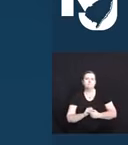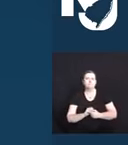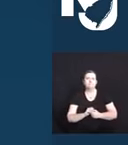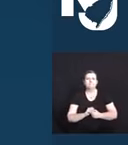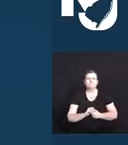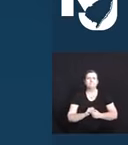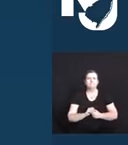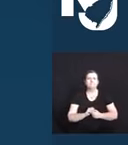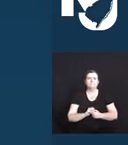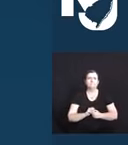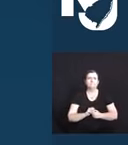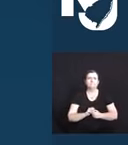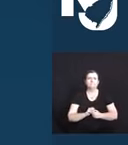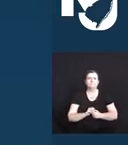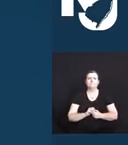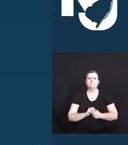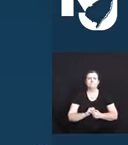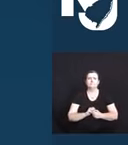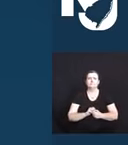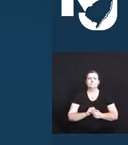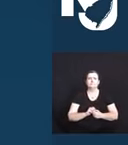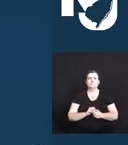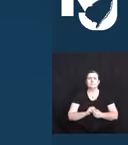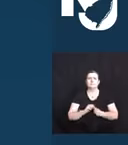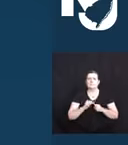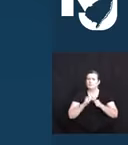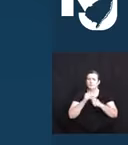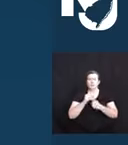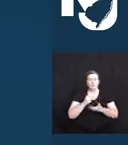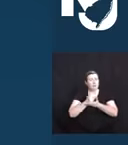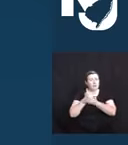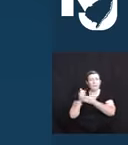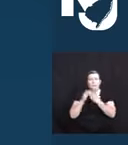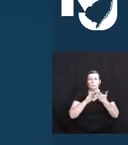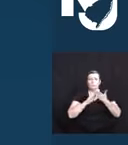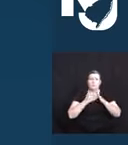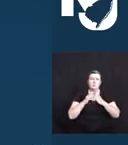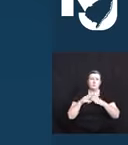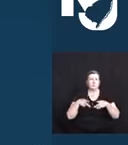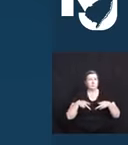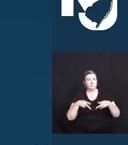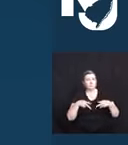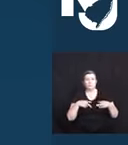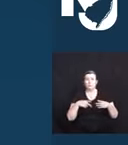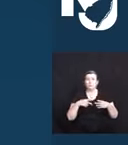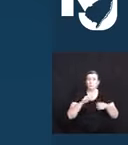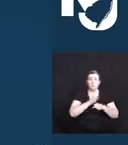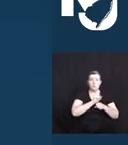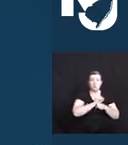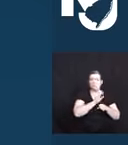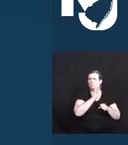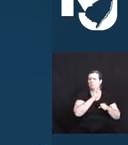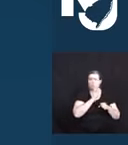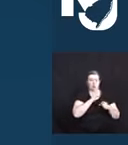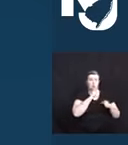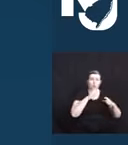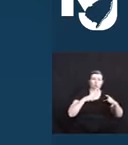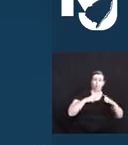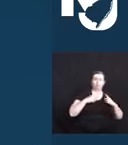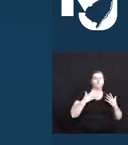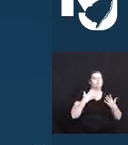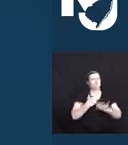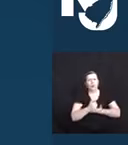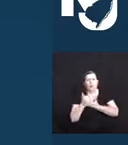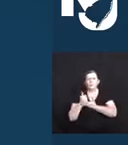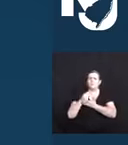mid-1970s. His community service continued when he was off duty as well, whether it be with the Boy Scout Troop 28, the Brownies and